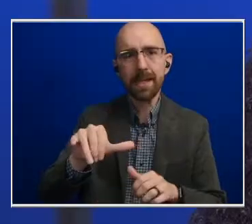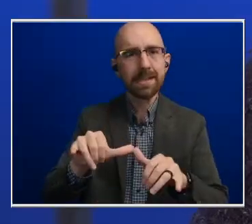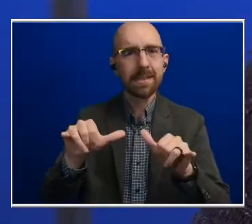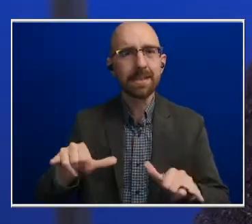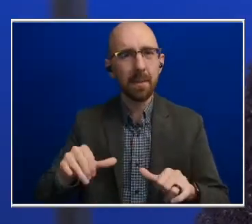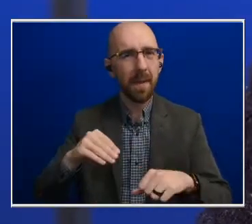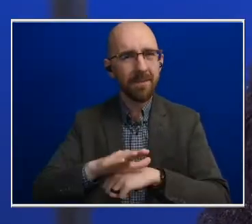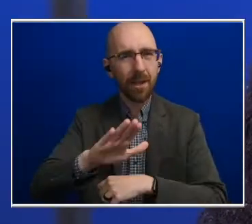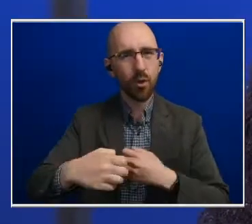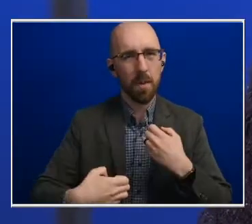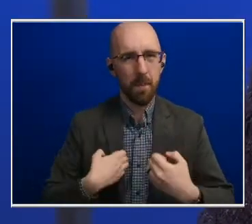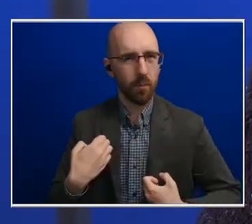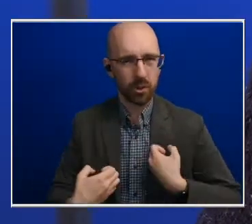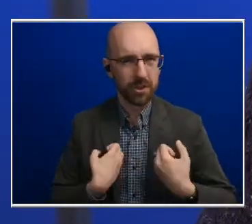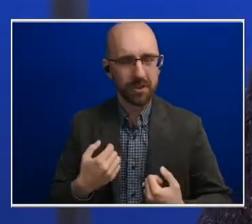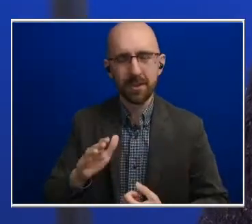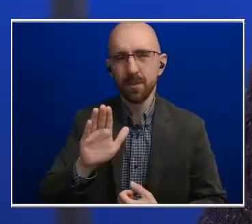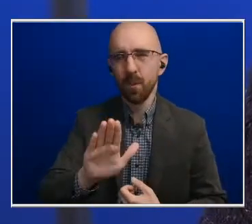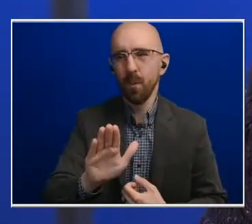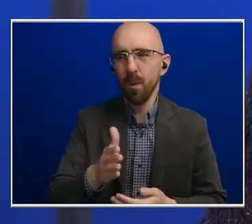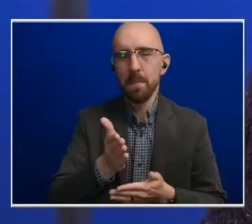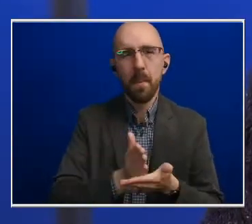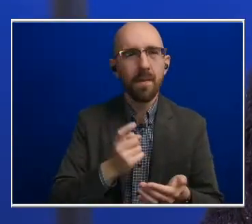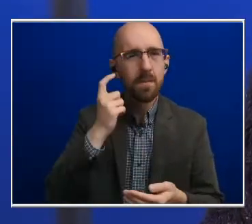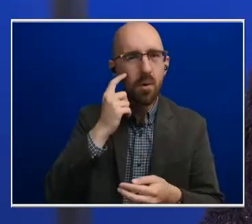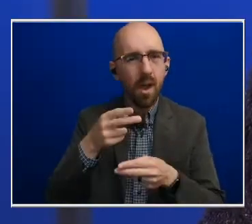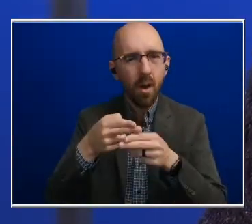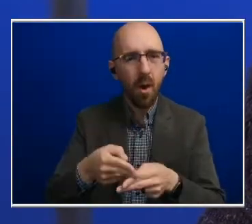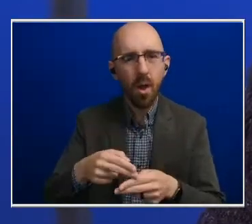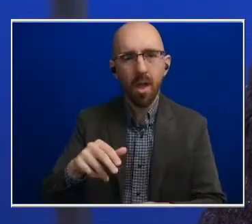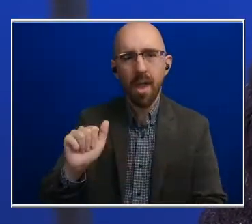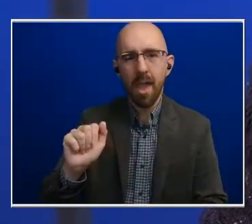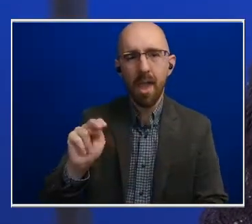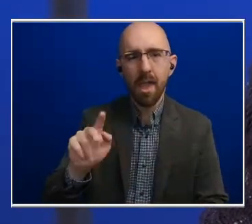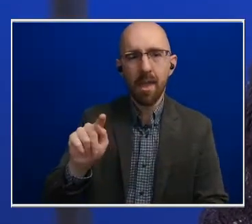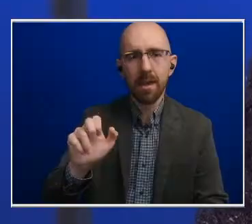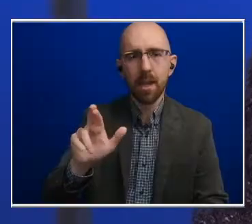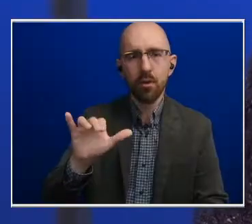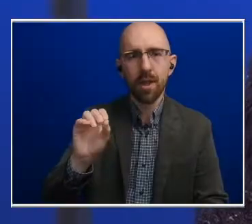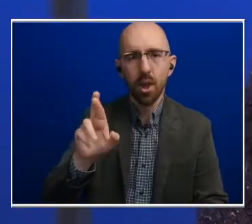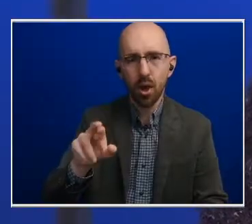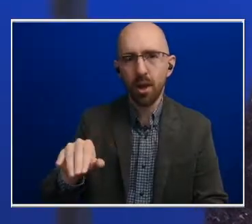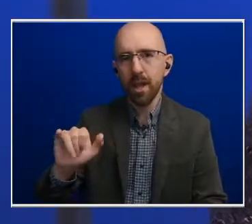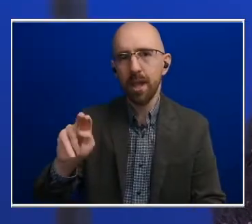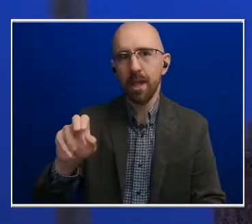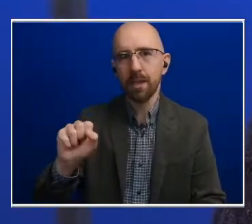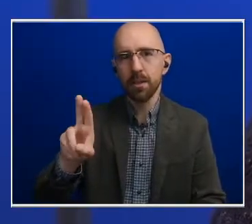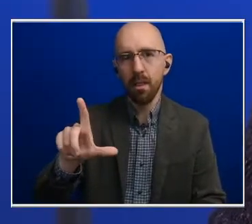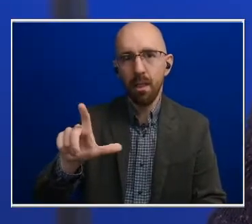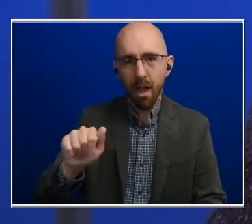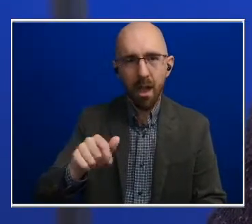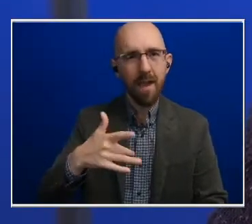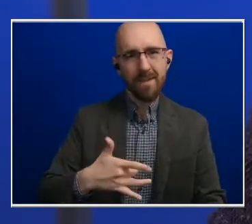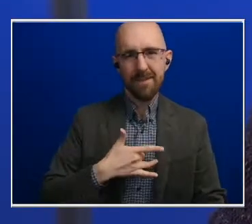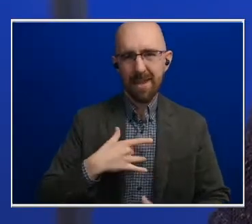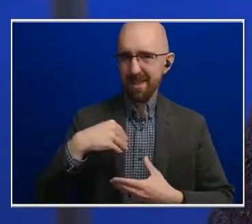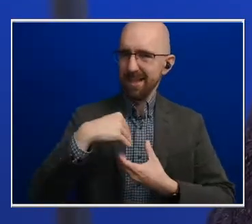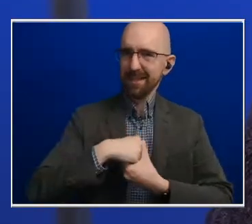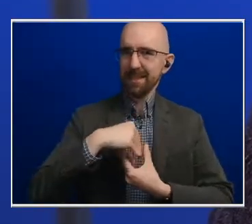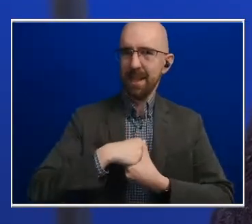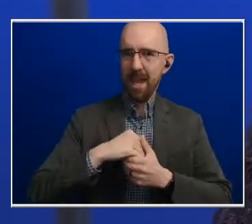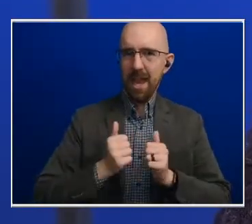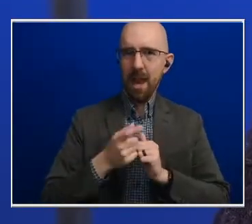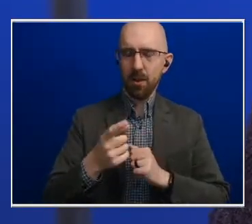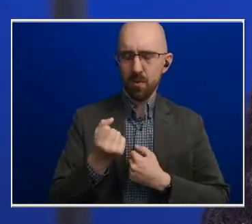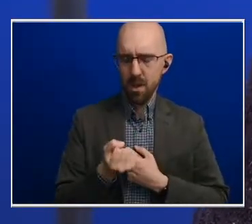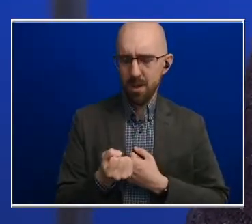and your part of the brain called the anterior insula, which is how you feel on the inside, so how you understand how your